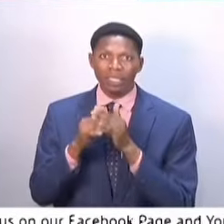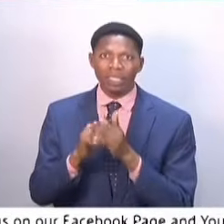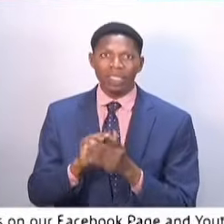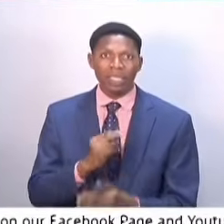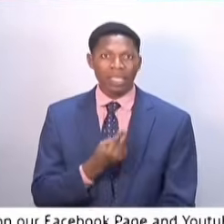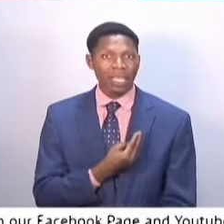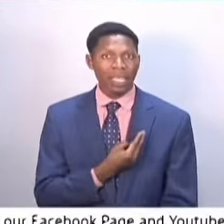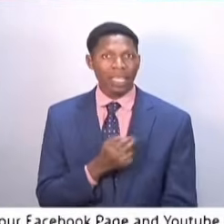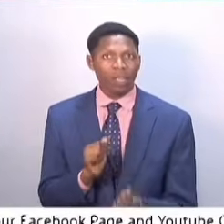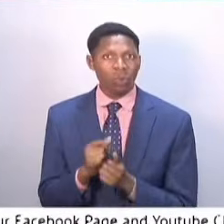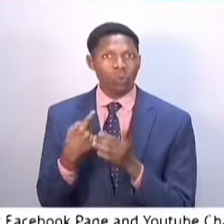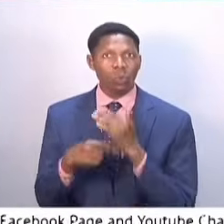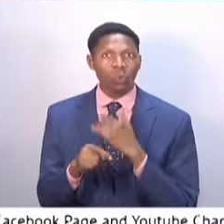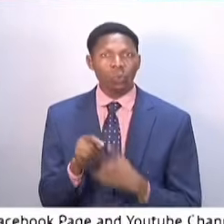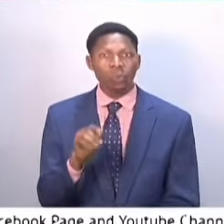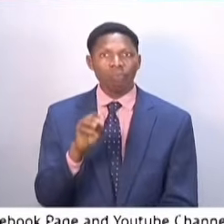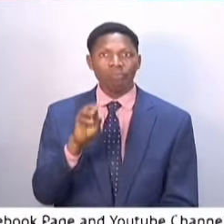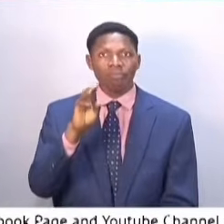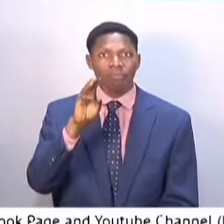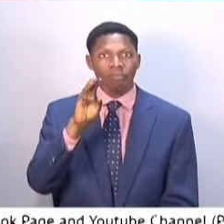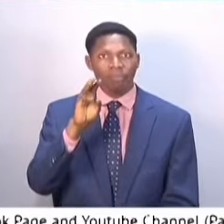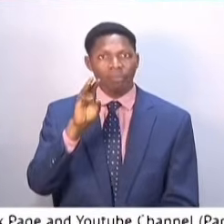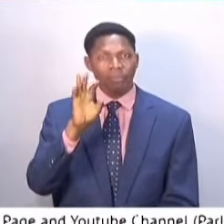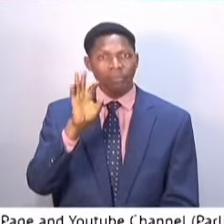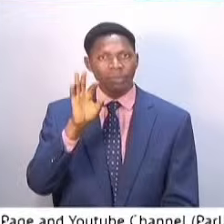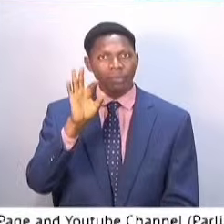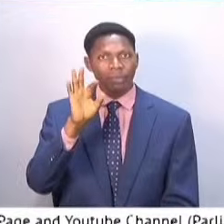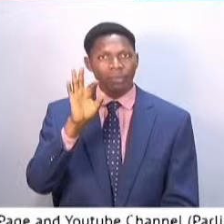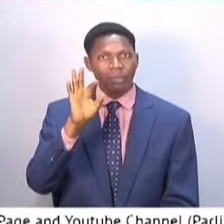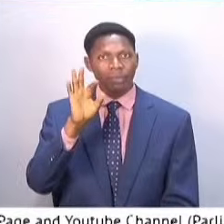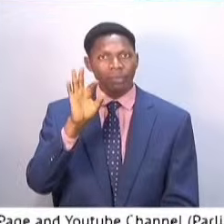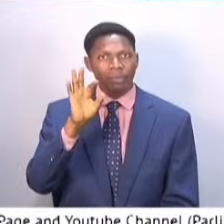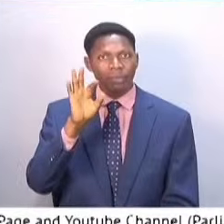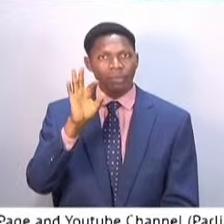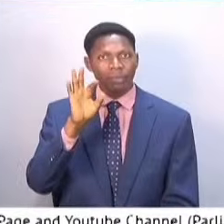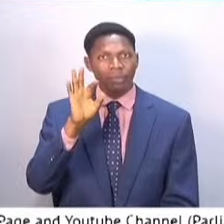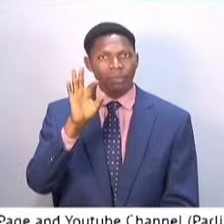us with a deficit of 19,000 physicians in this